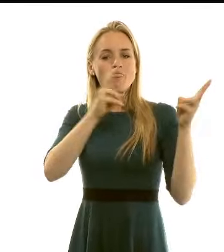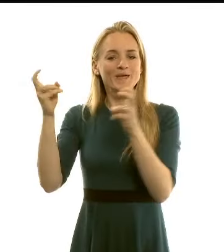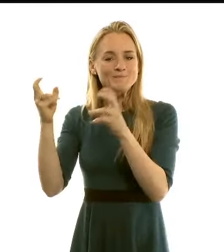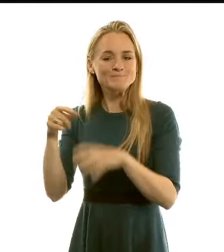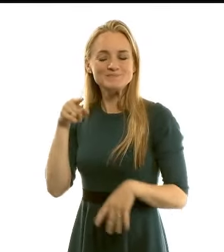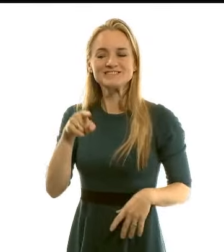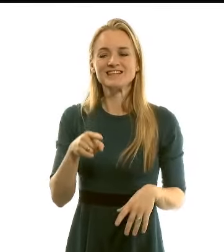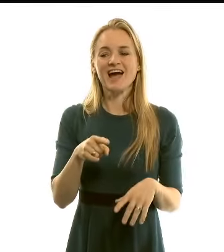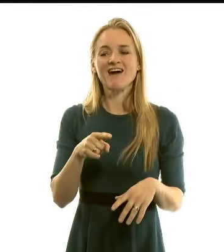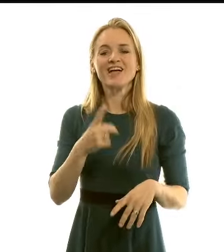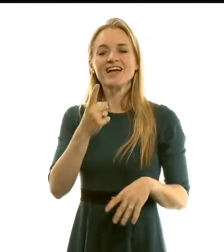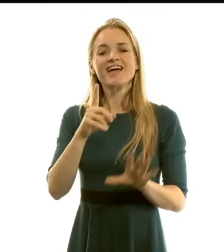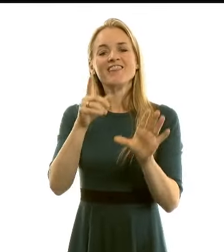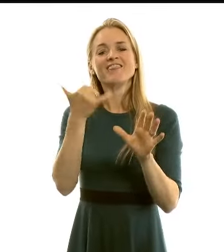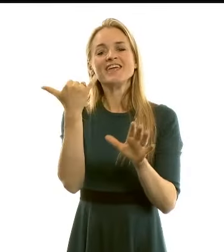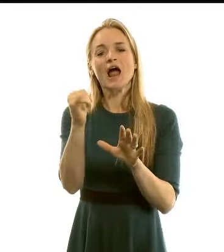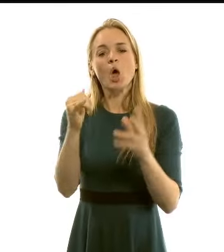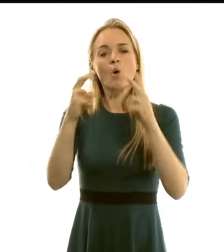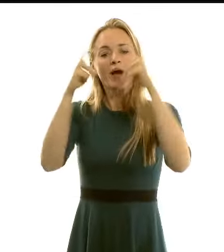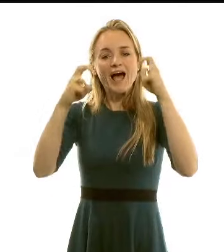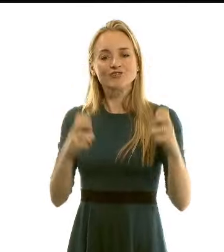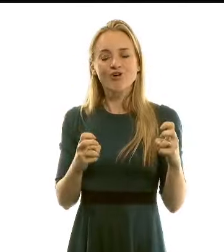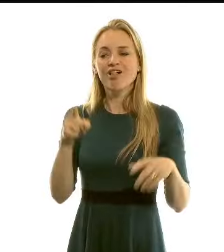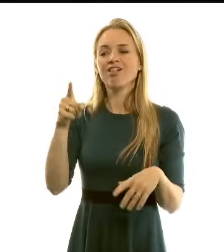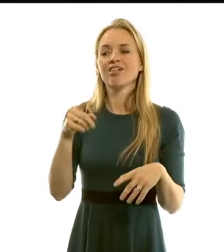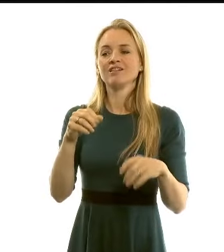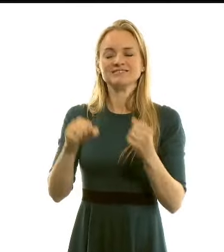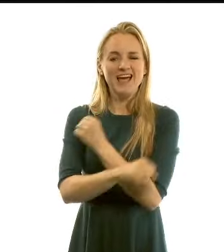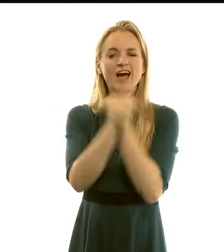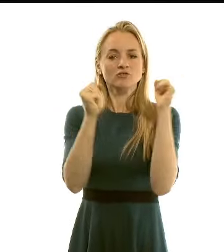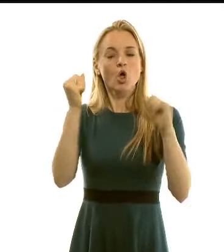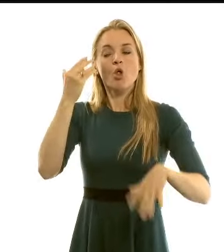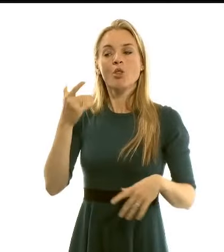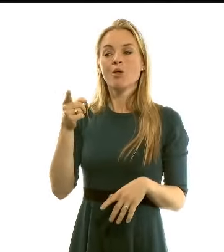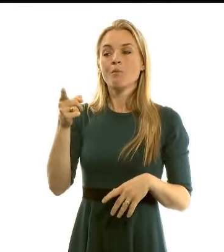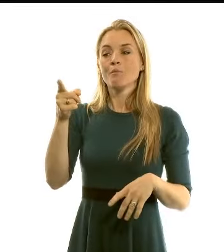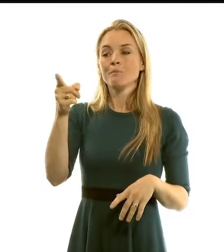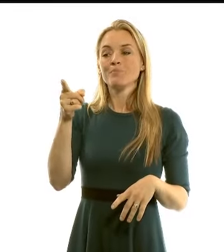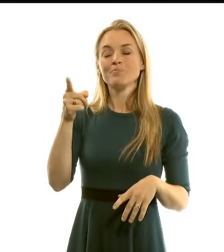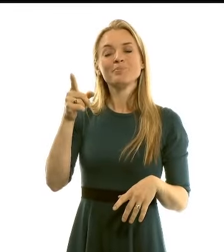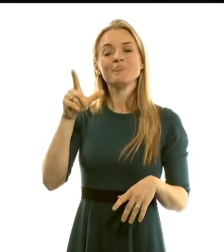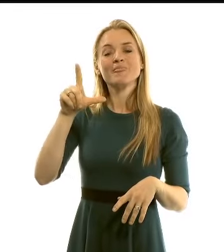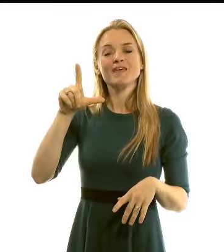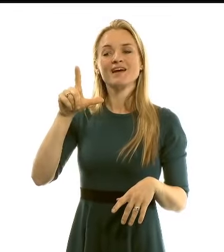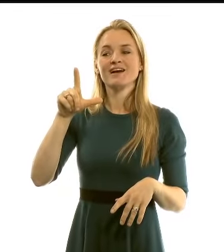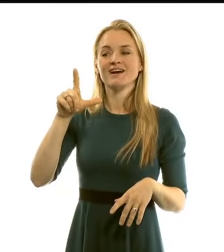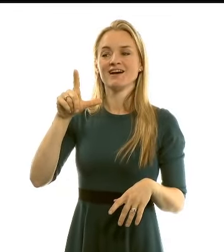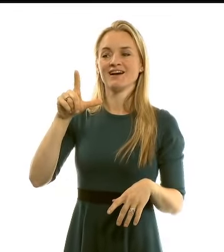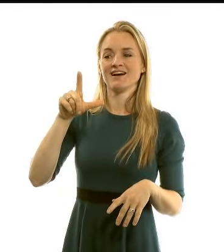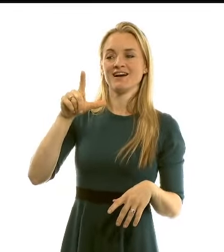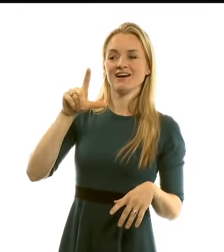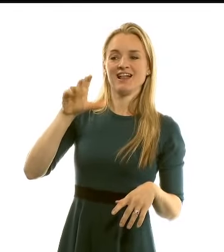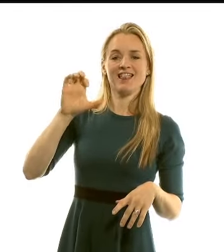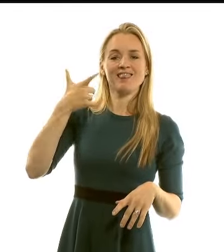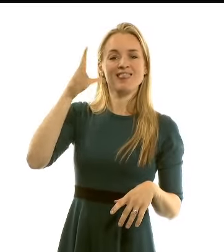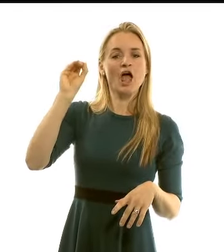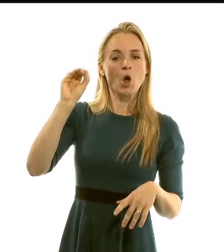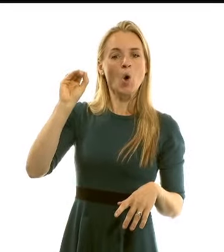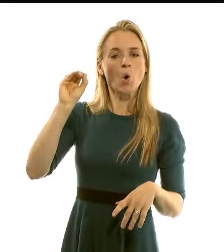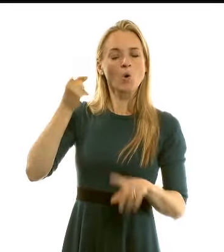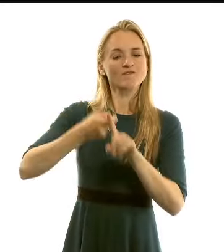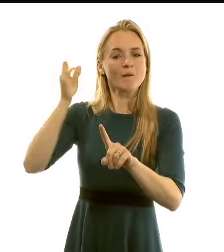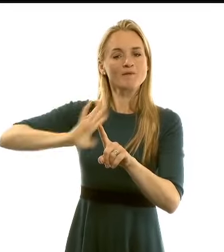have this nice reference to. Oh yeah, this closes up. Nice reference to LEGO elves here, and there's also a reference to my favorite LEGO